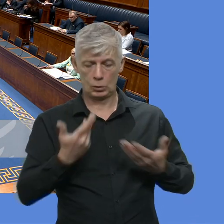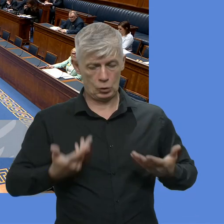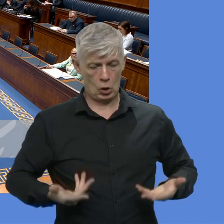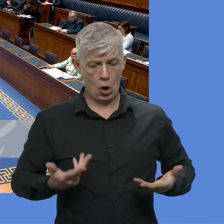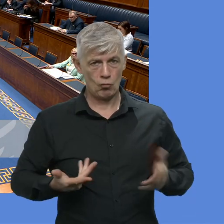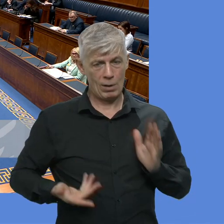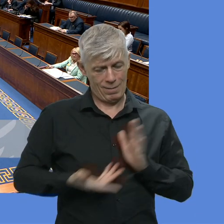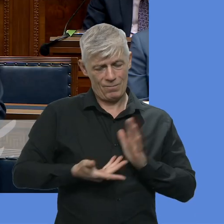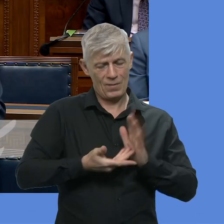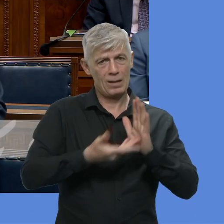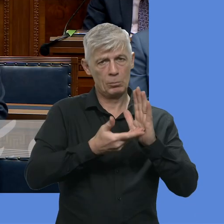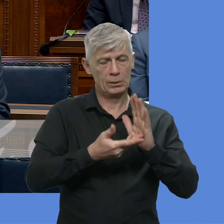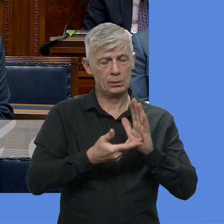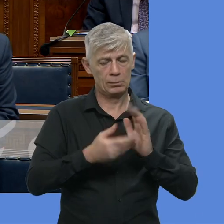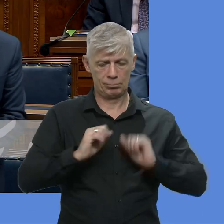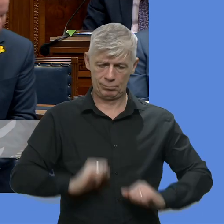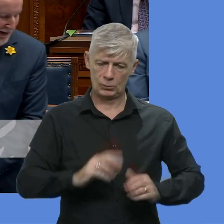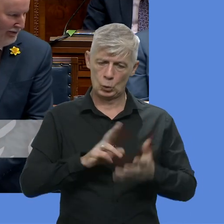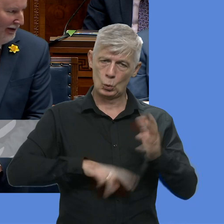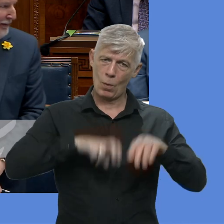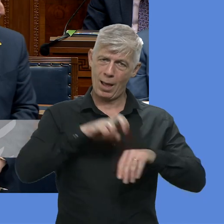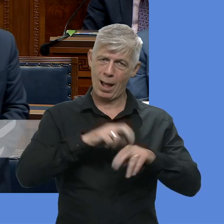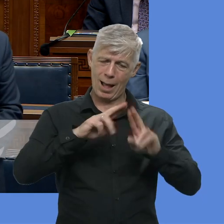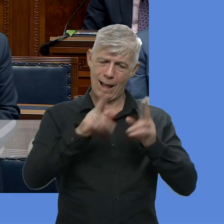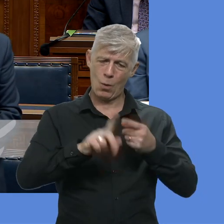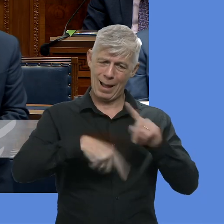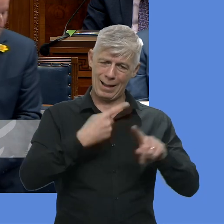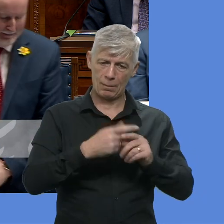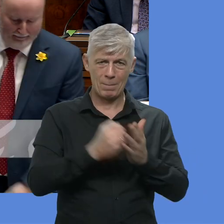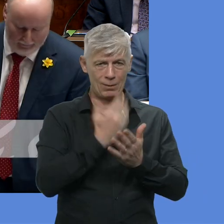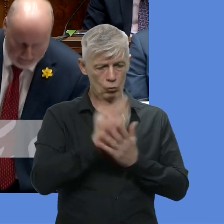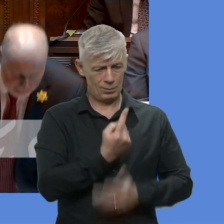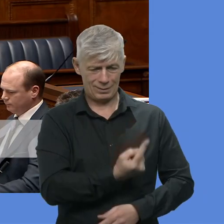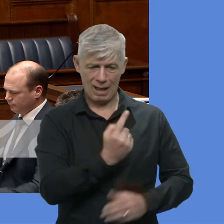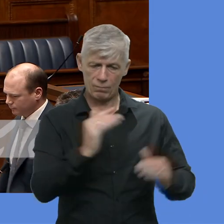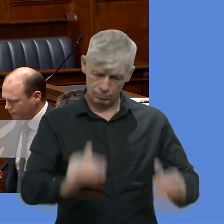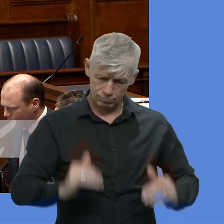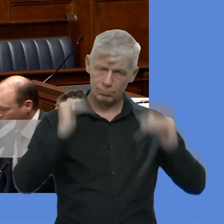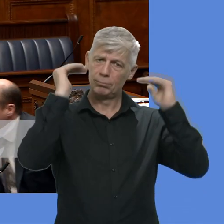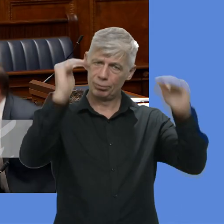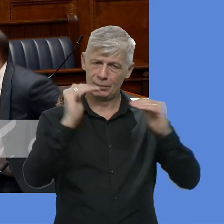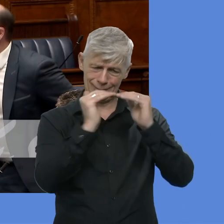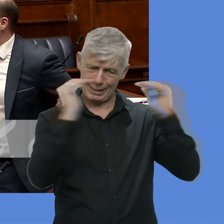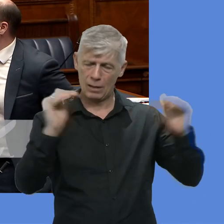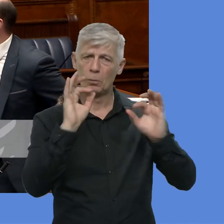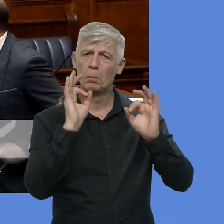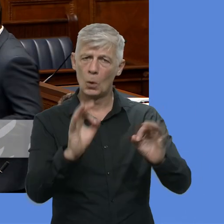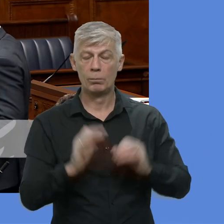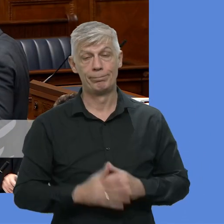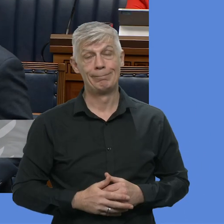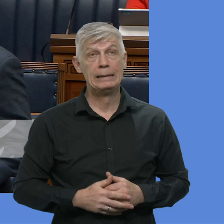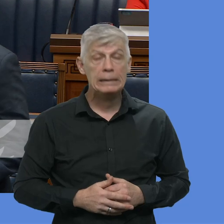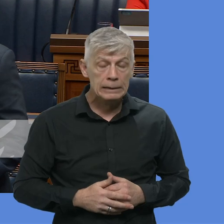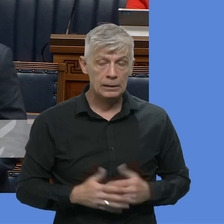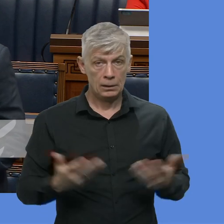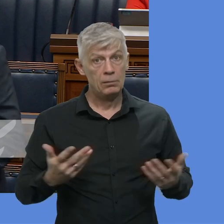investment is required within the Northern Ireland Housing Executive to bring it up to standard? Minister. Well, the short answer, Mr. Speaker, is